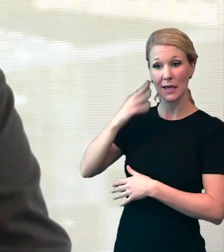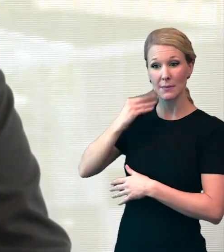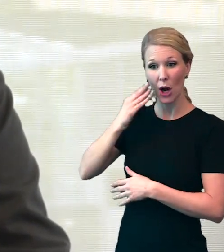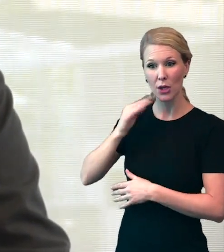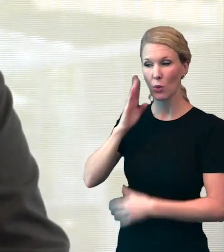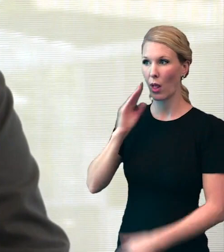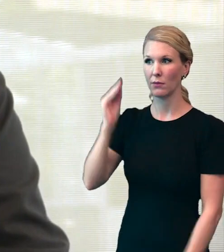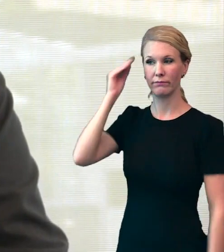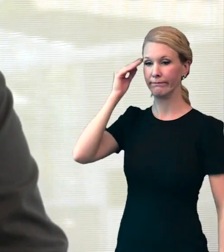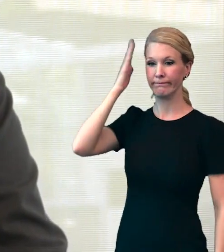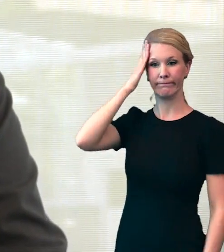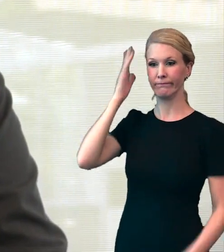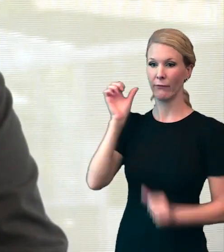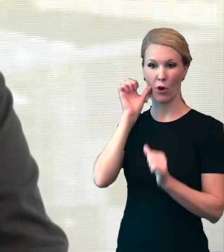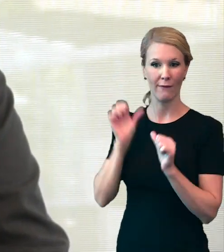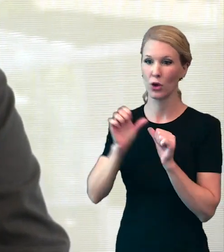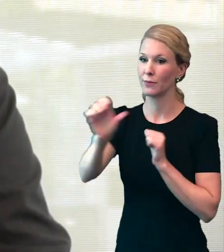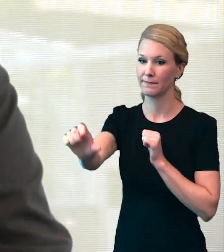for the rest of my life.